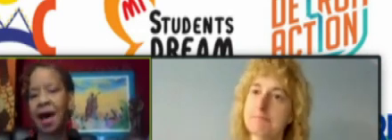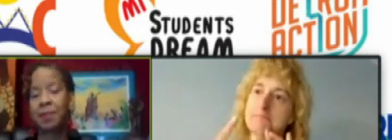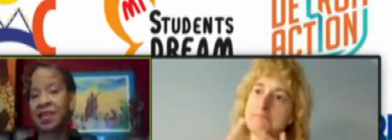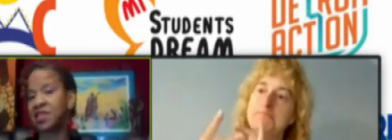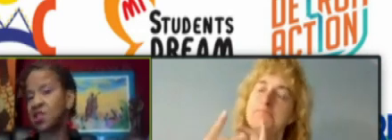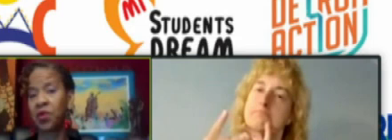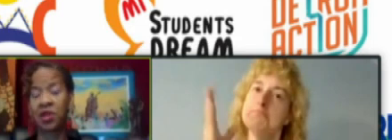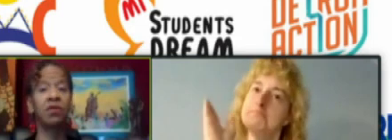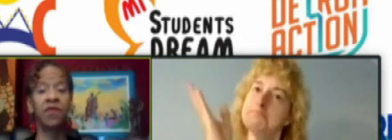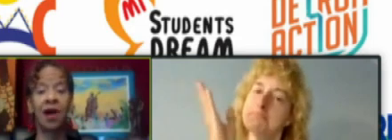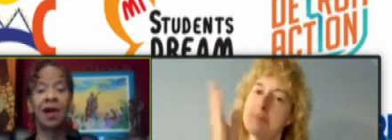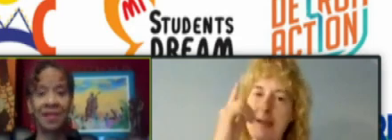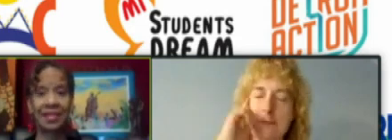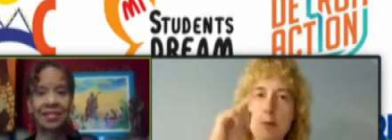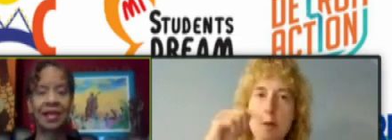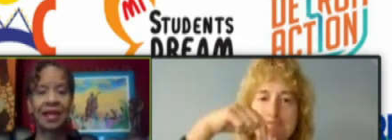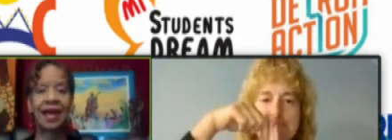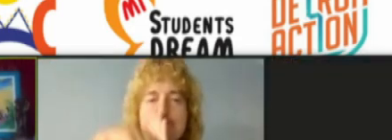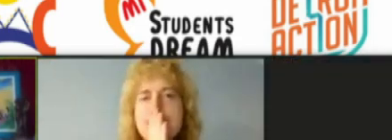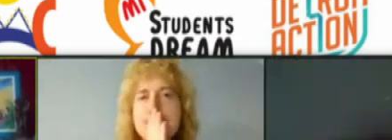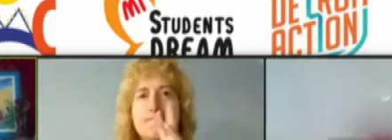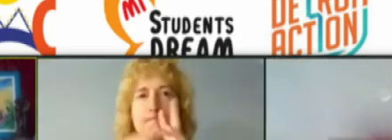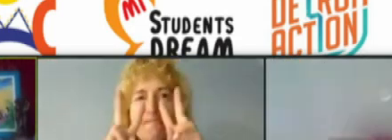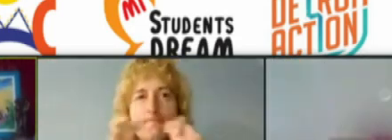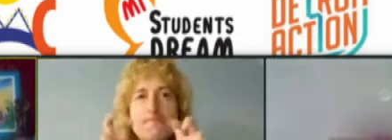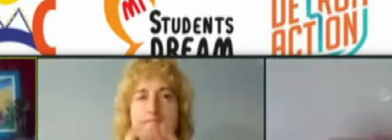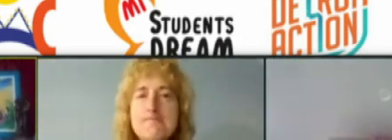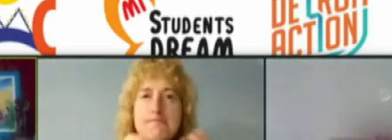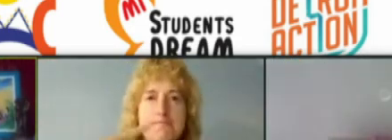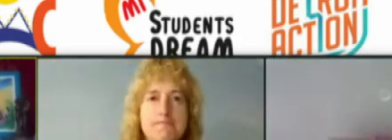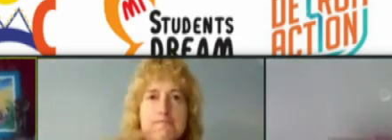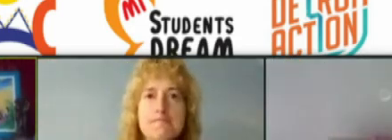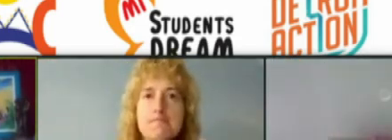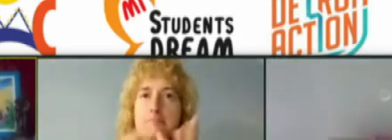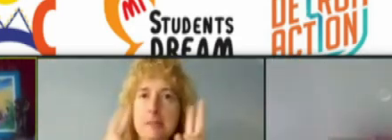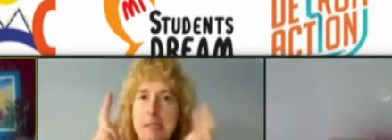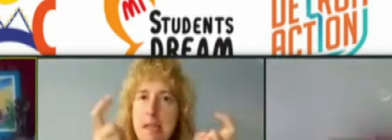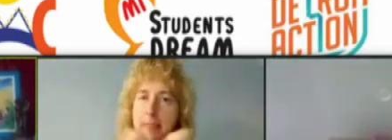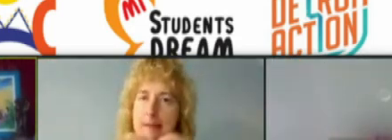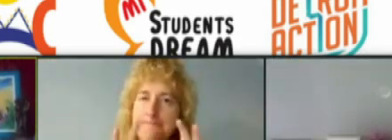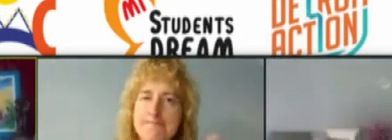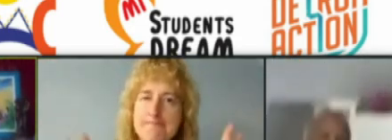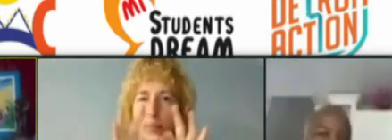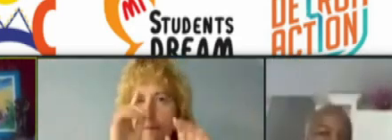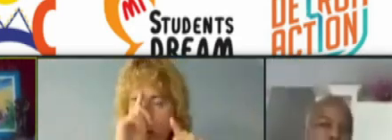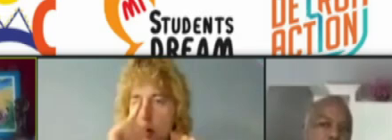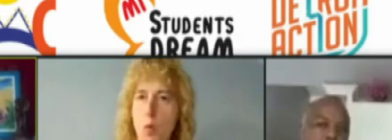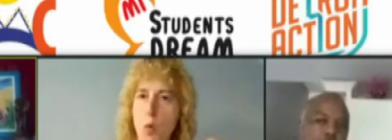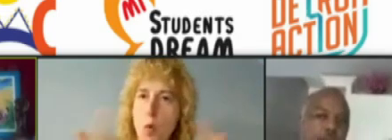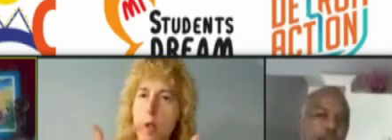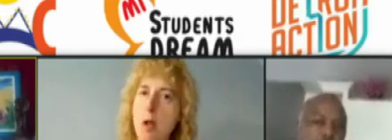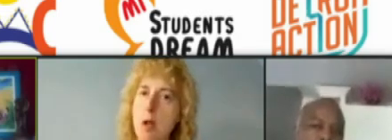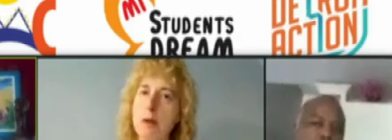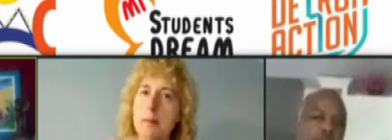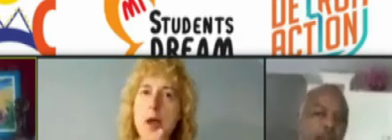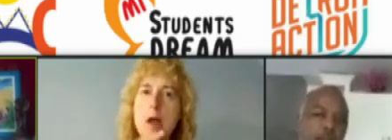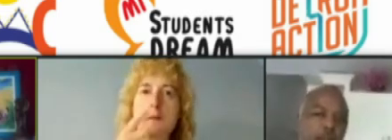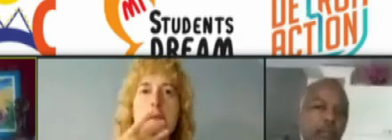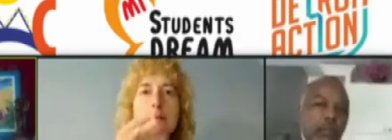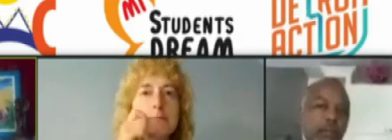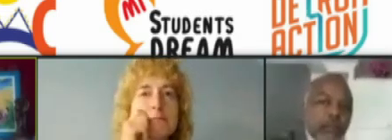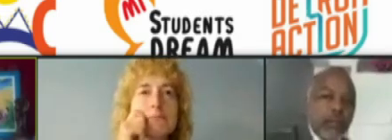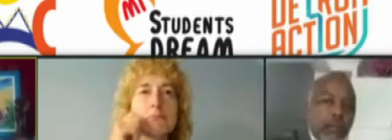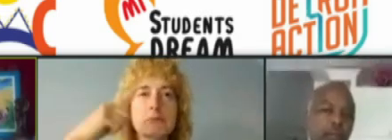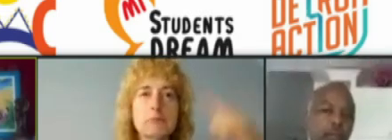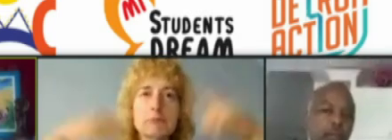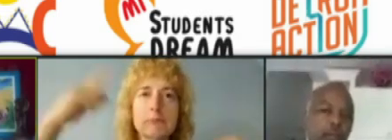a topic that's critical for all of us. And that's looking at racial disparities and how that is impacting our community, not only here in